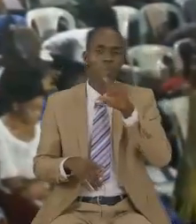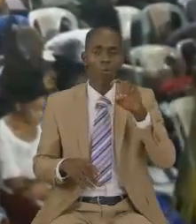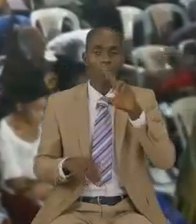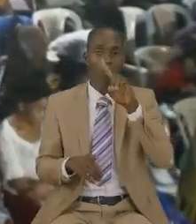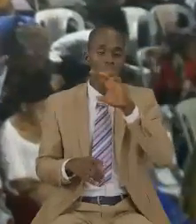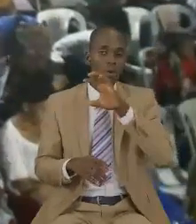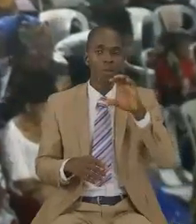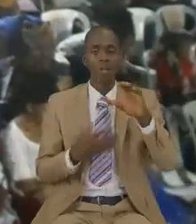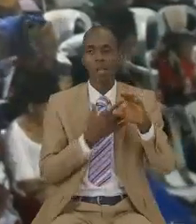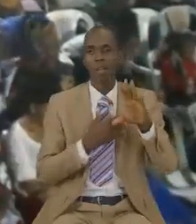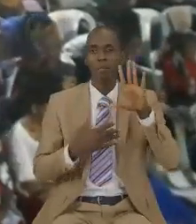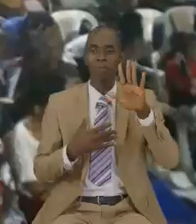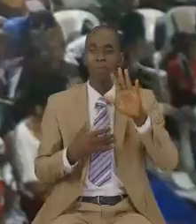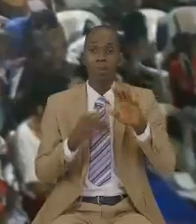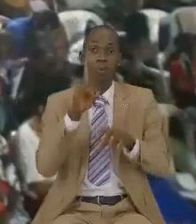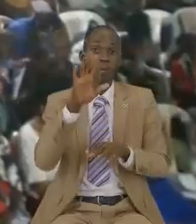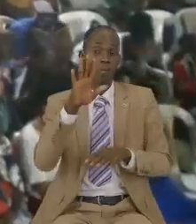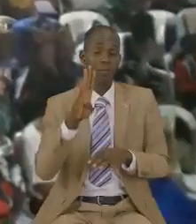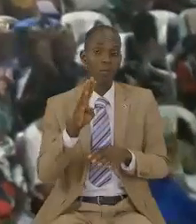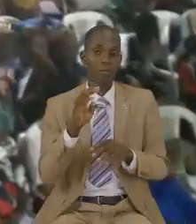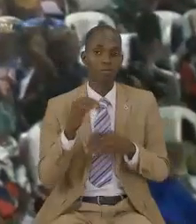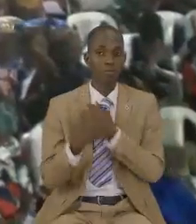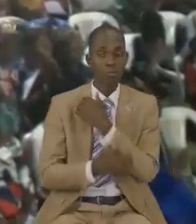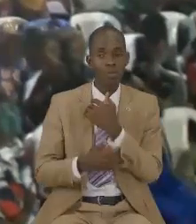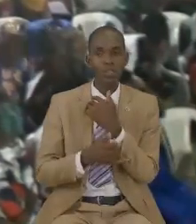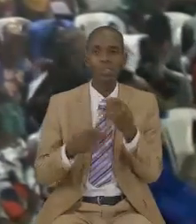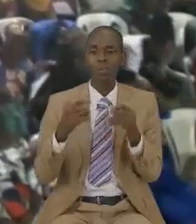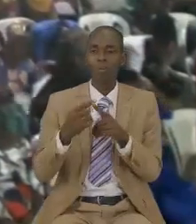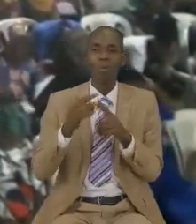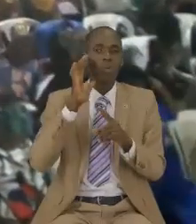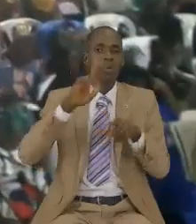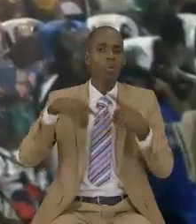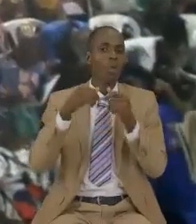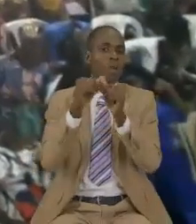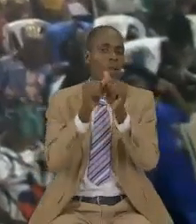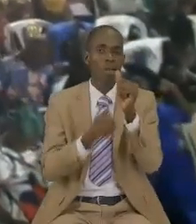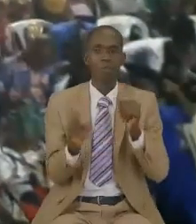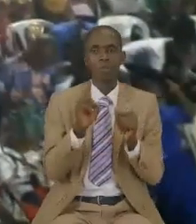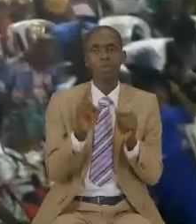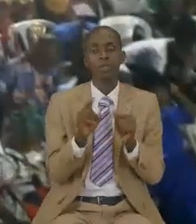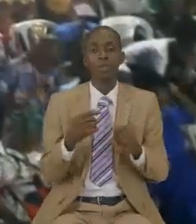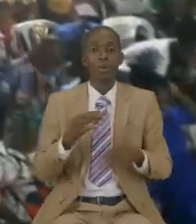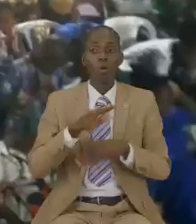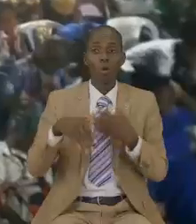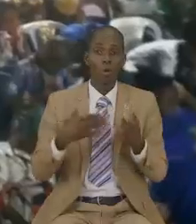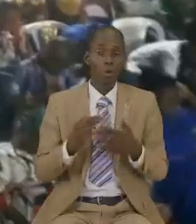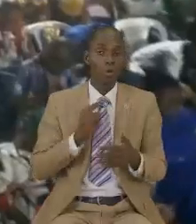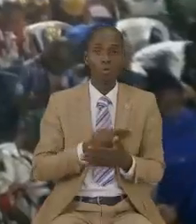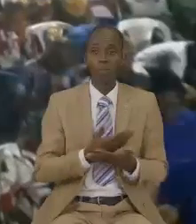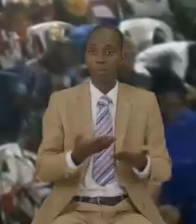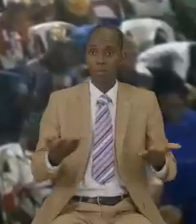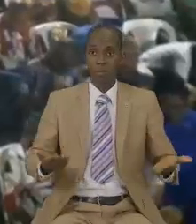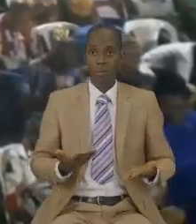The message will go far and wide. Those of us here will be gathering here